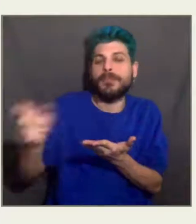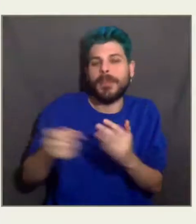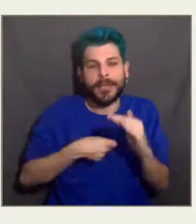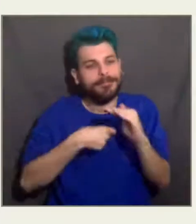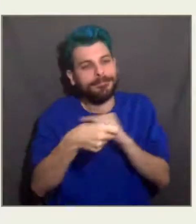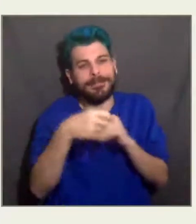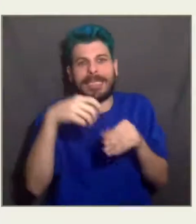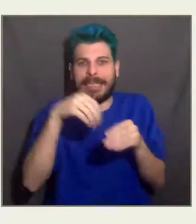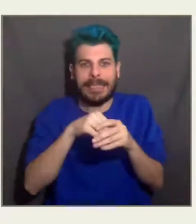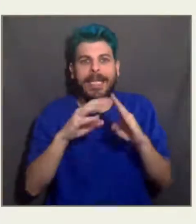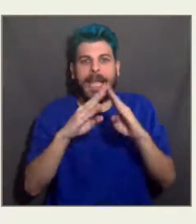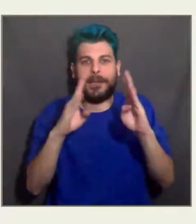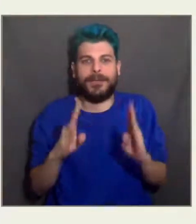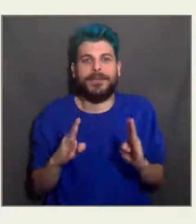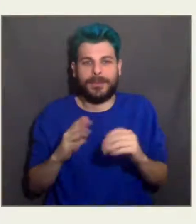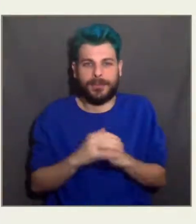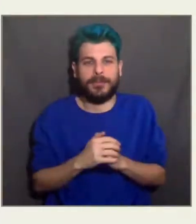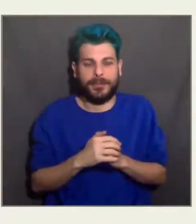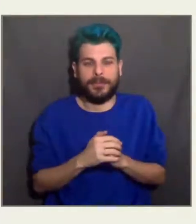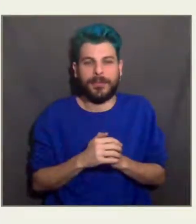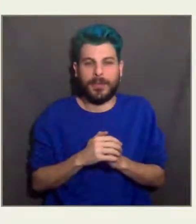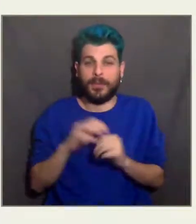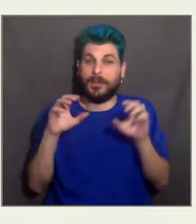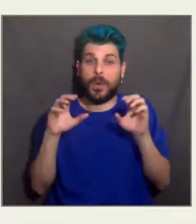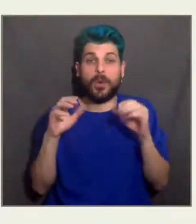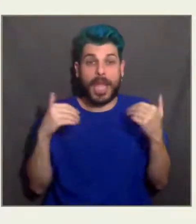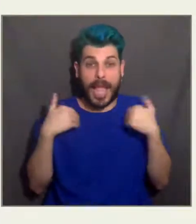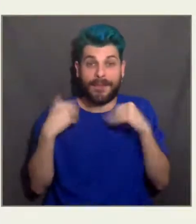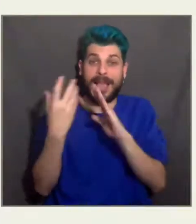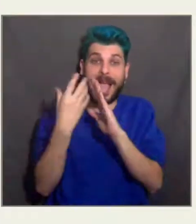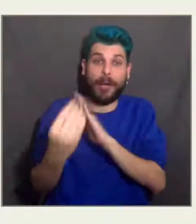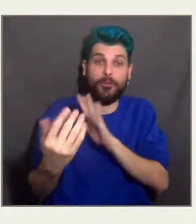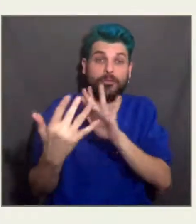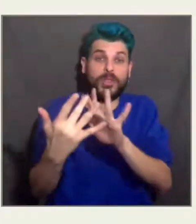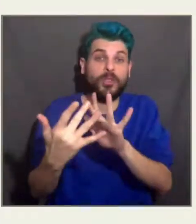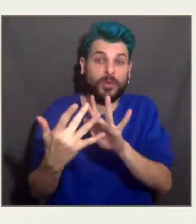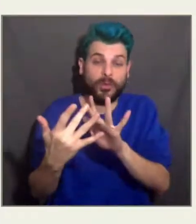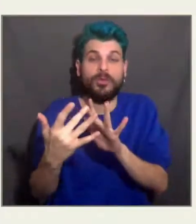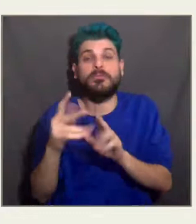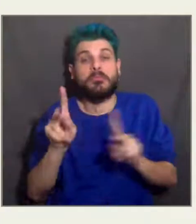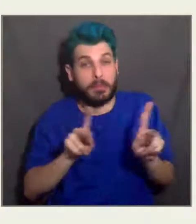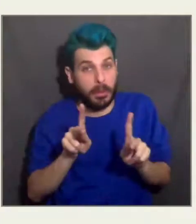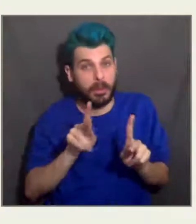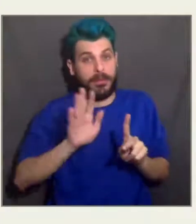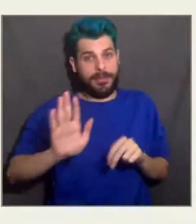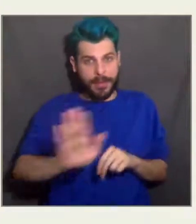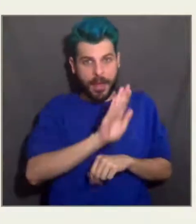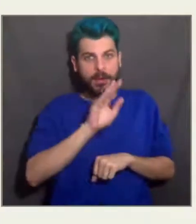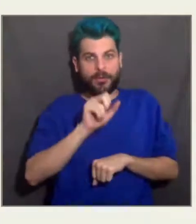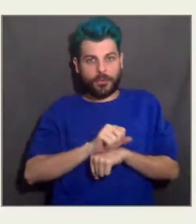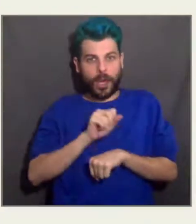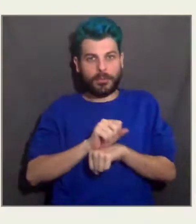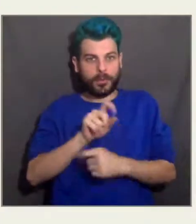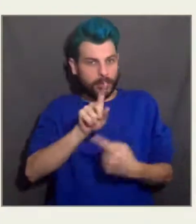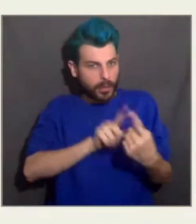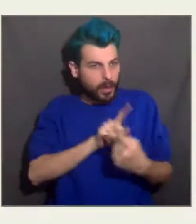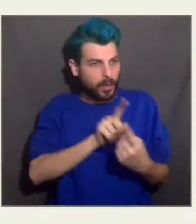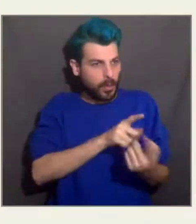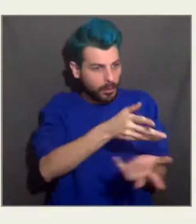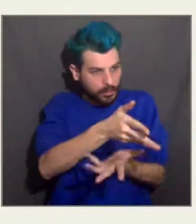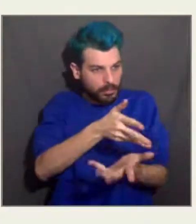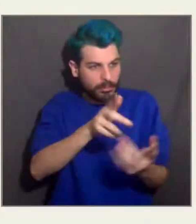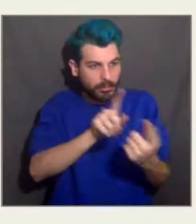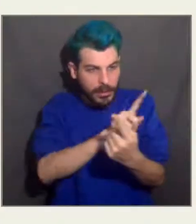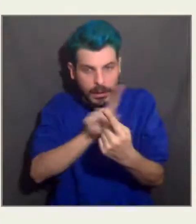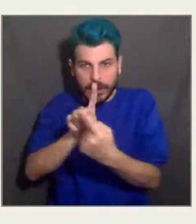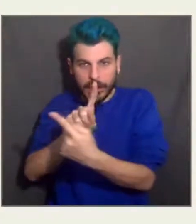target. The outreach workers go out and they go to encampments and they go and they work one-on-one with people.